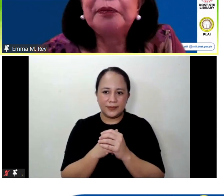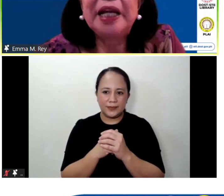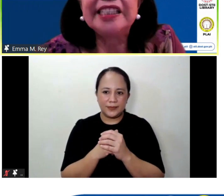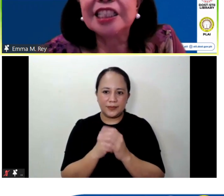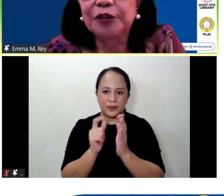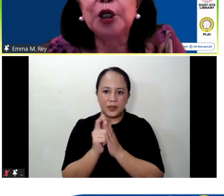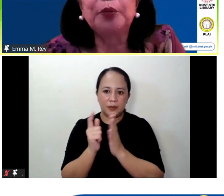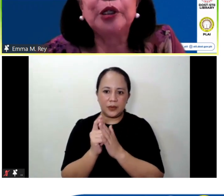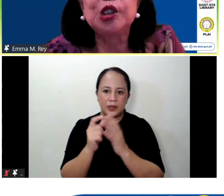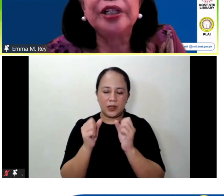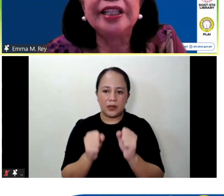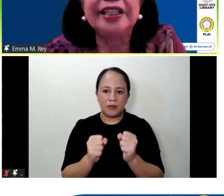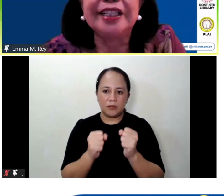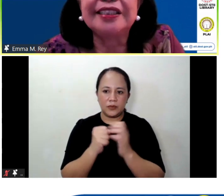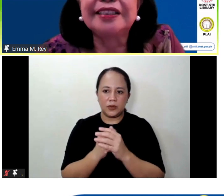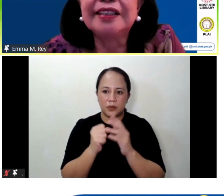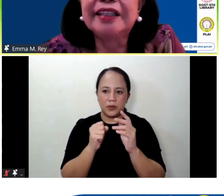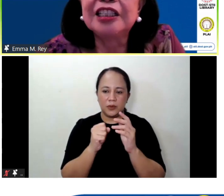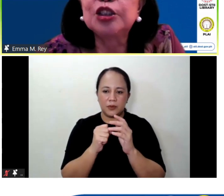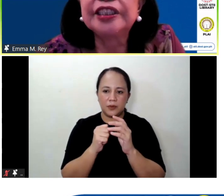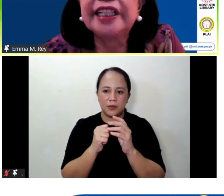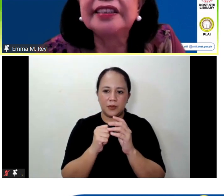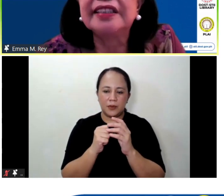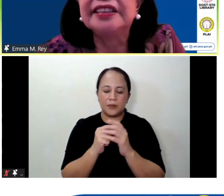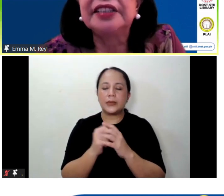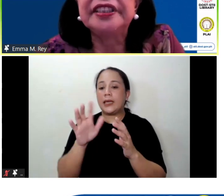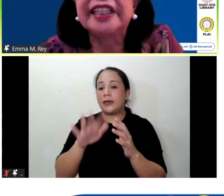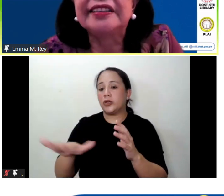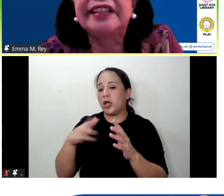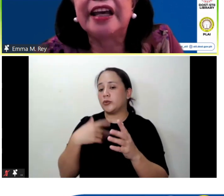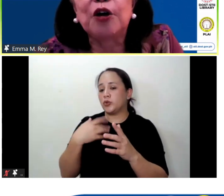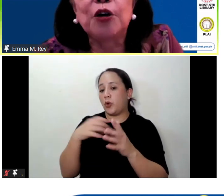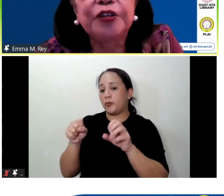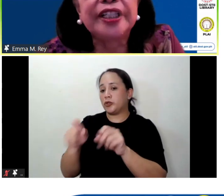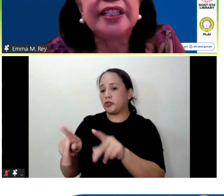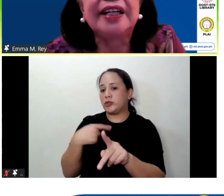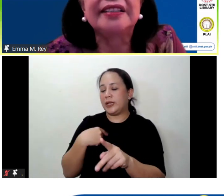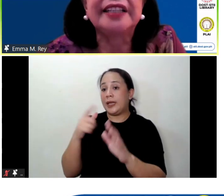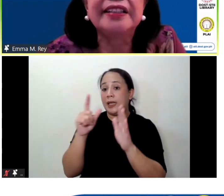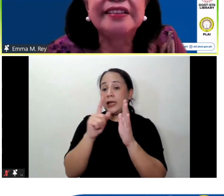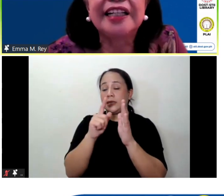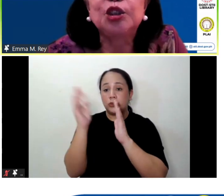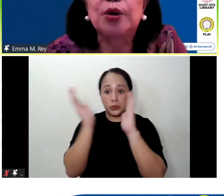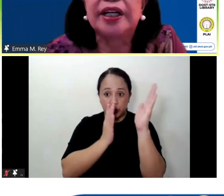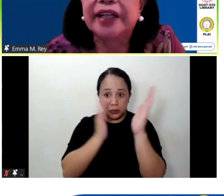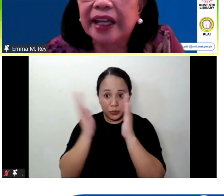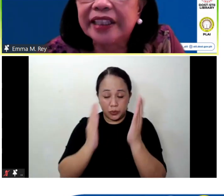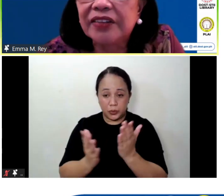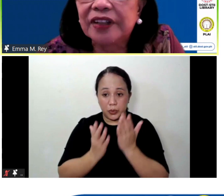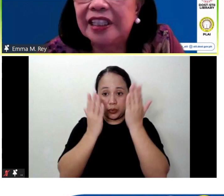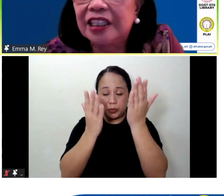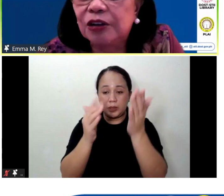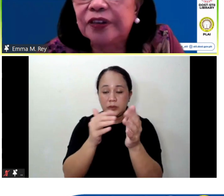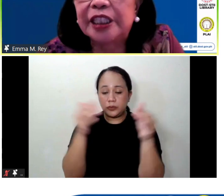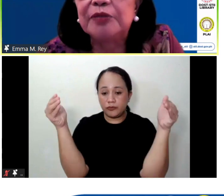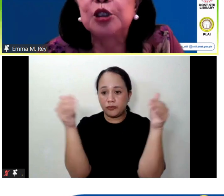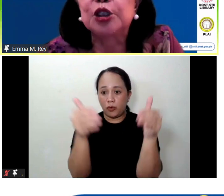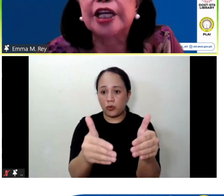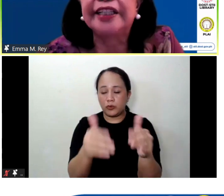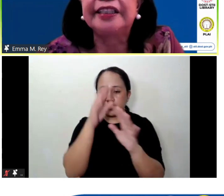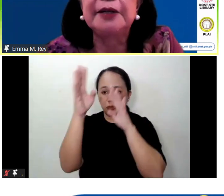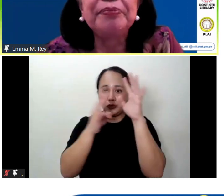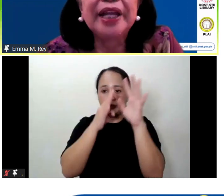Libraries are places for opportunities. The resources and services they offer are central to a creative and